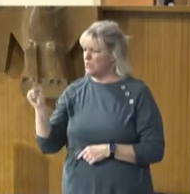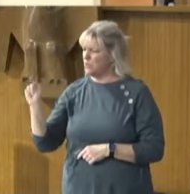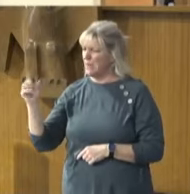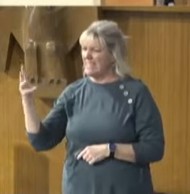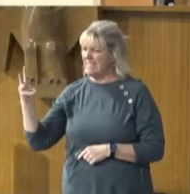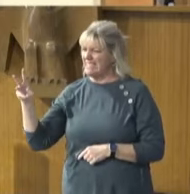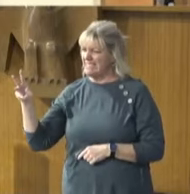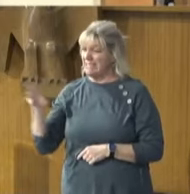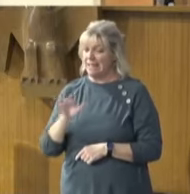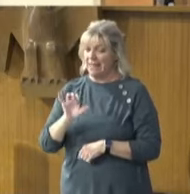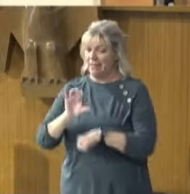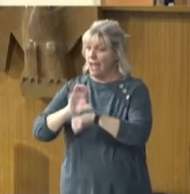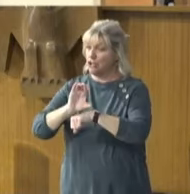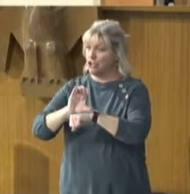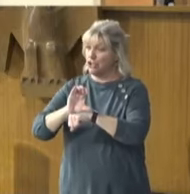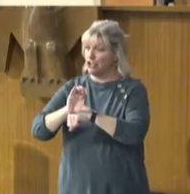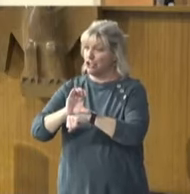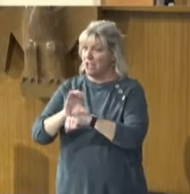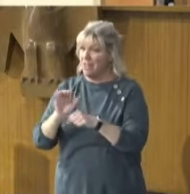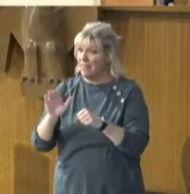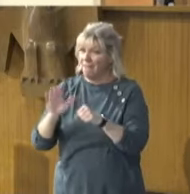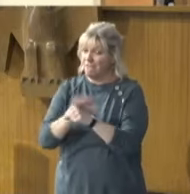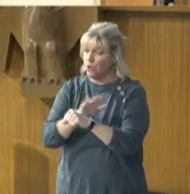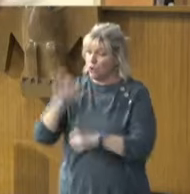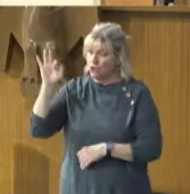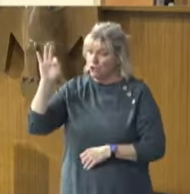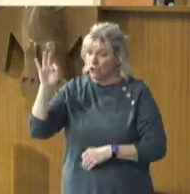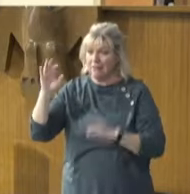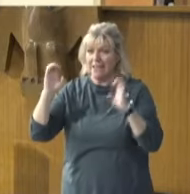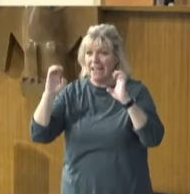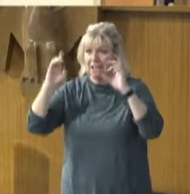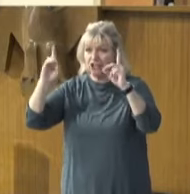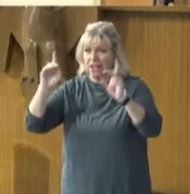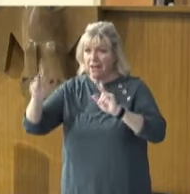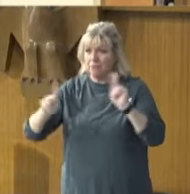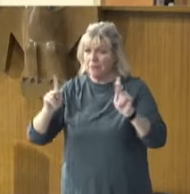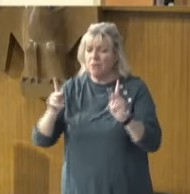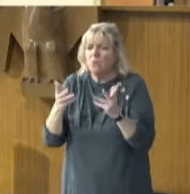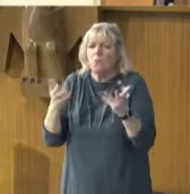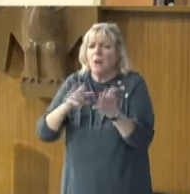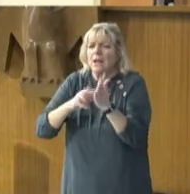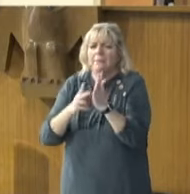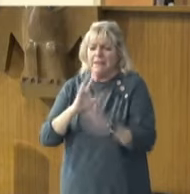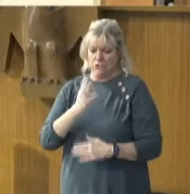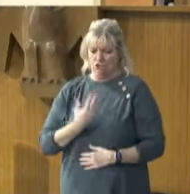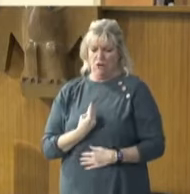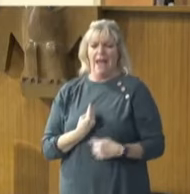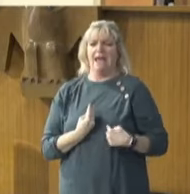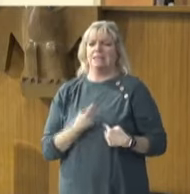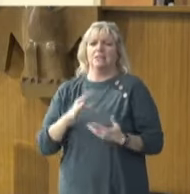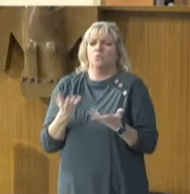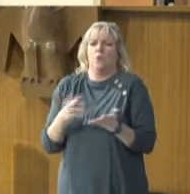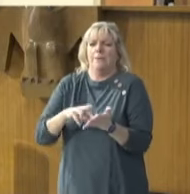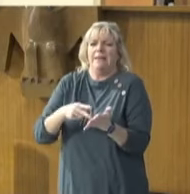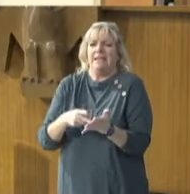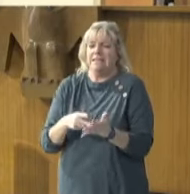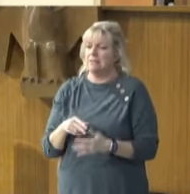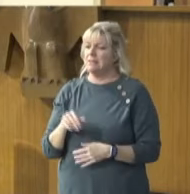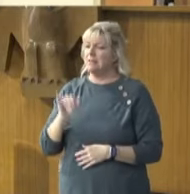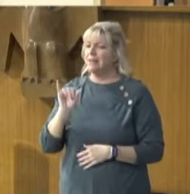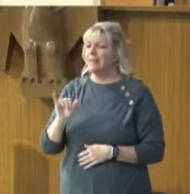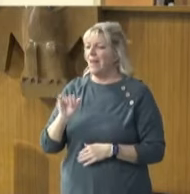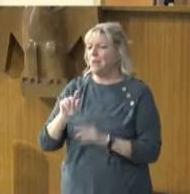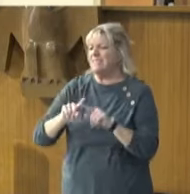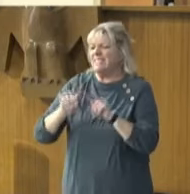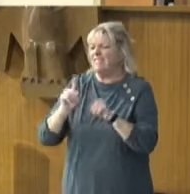that was dedicated entirely to educating people about what it means to be transgender. That sermon came at a different time, a different